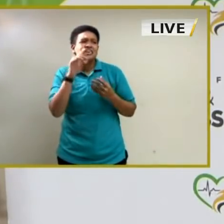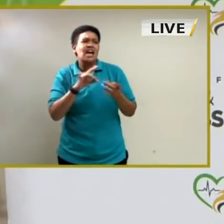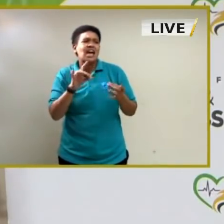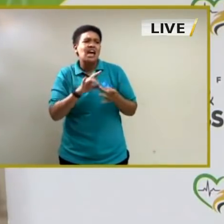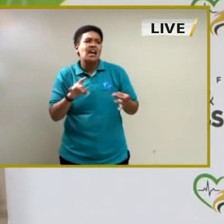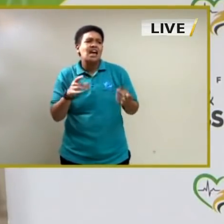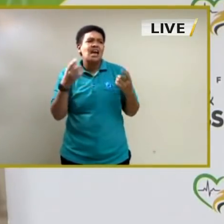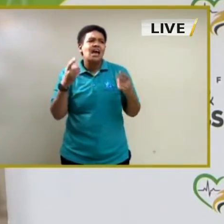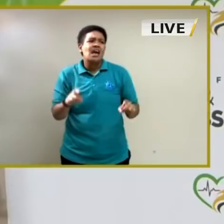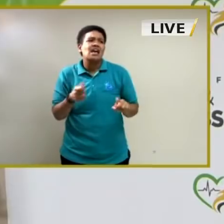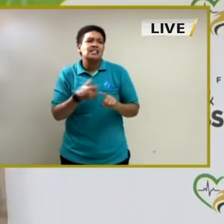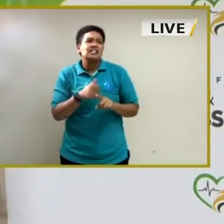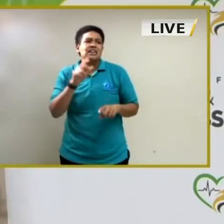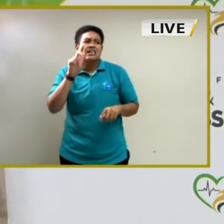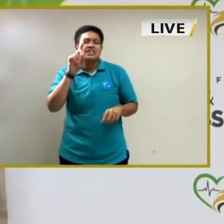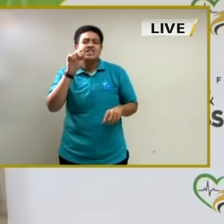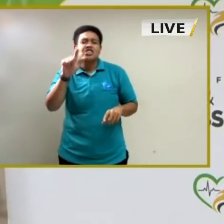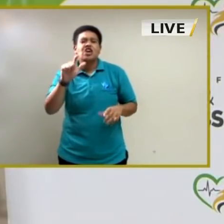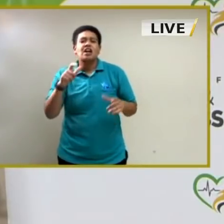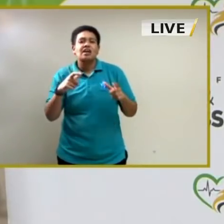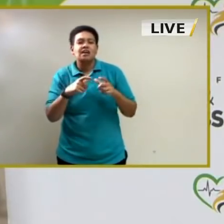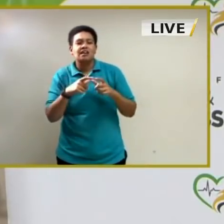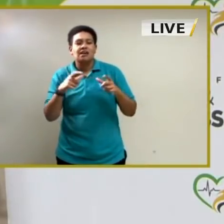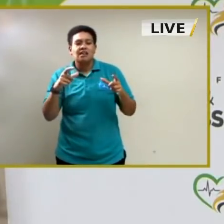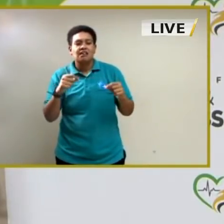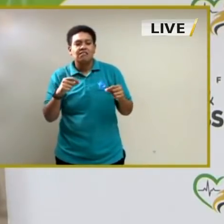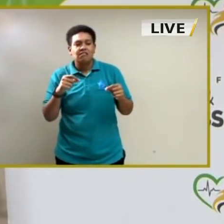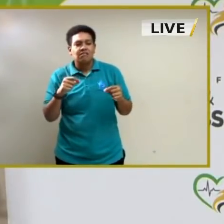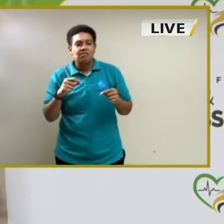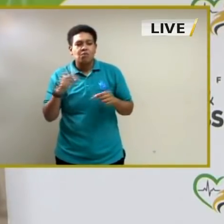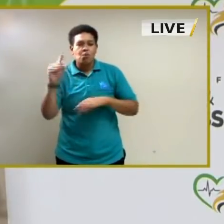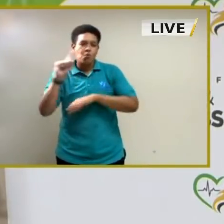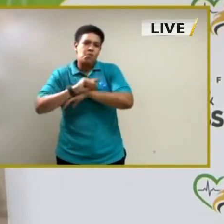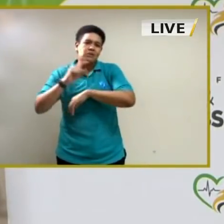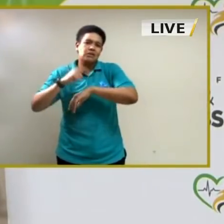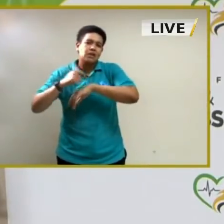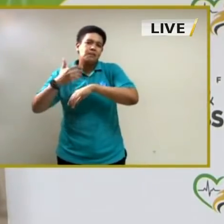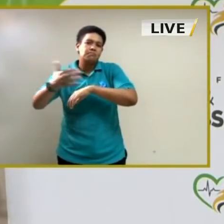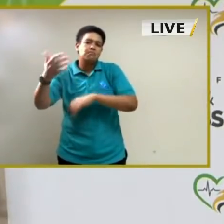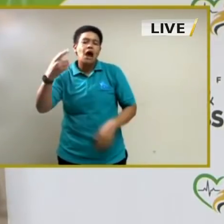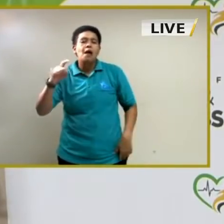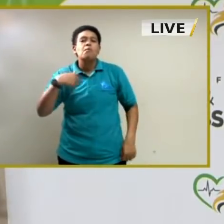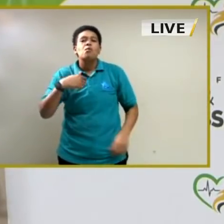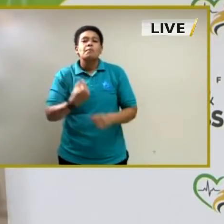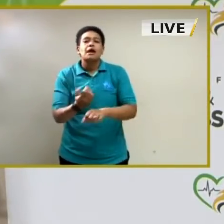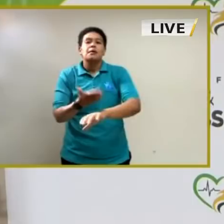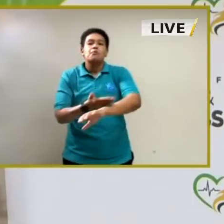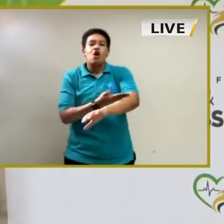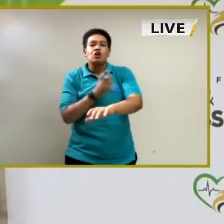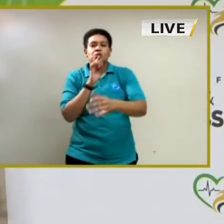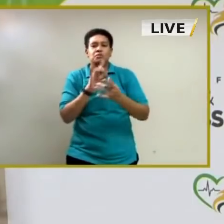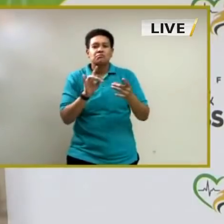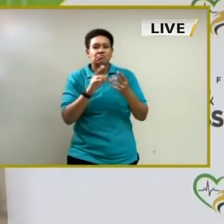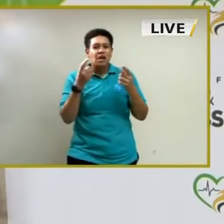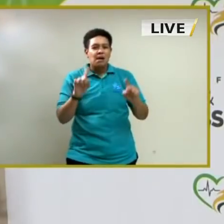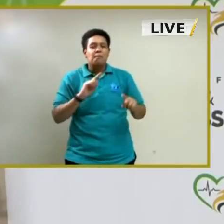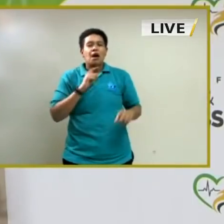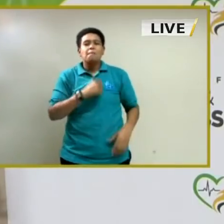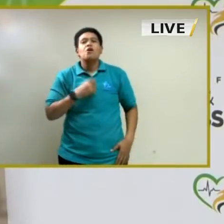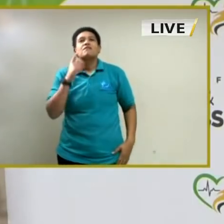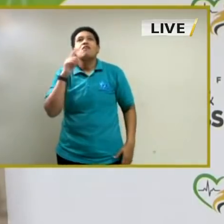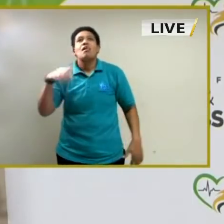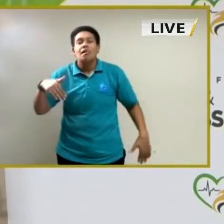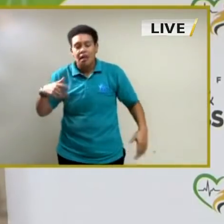the digital vaccination in another day or so. We're making progress. I want to apologize for